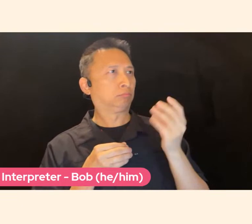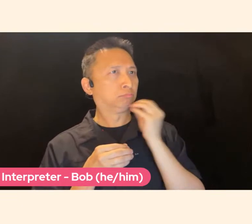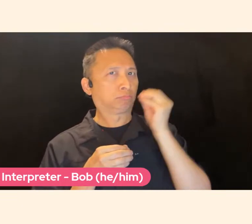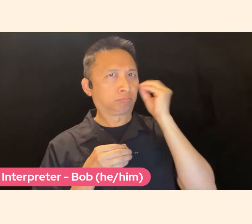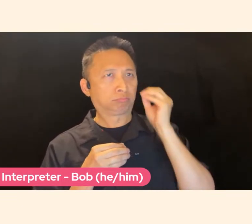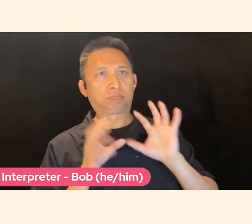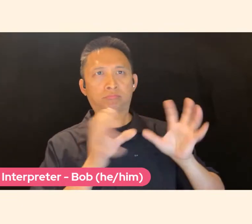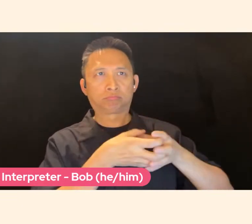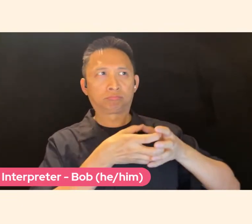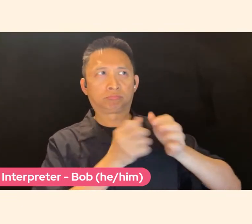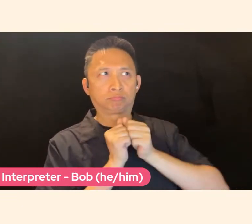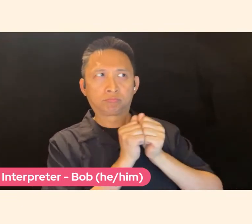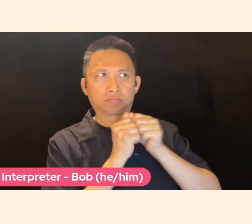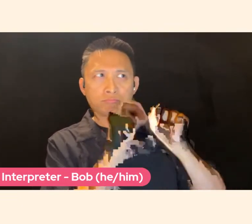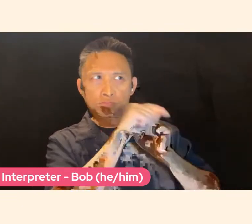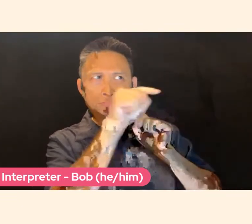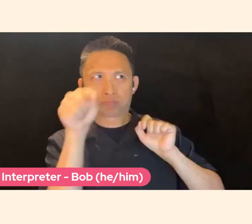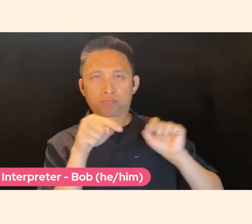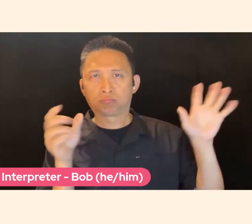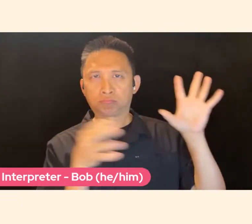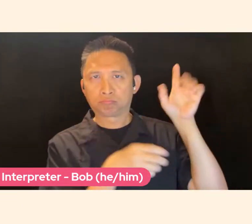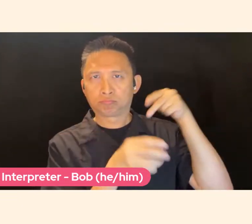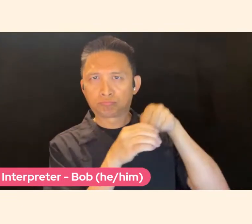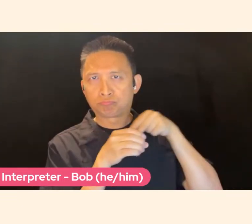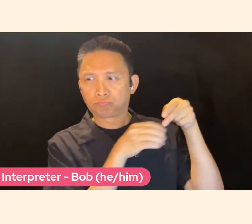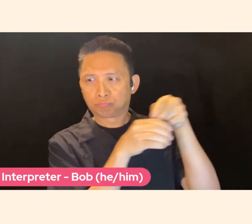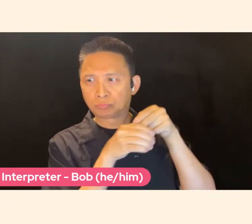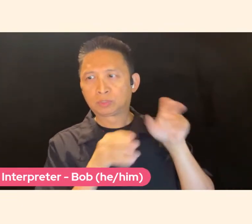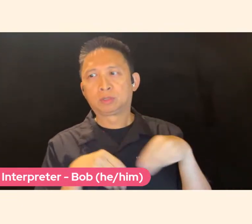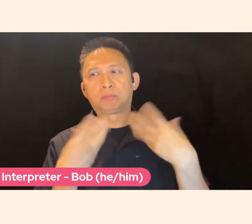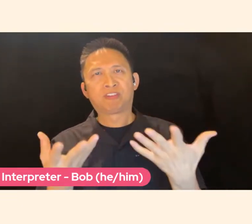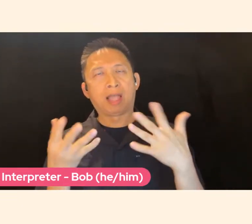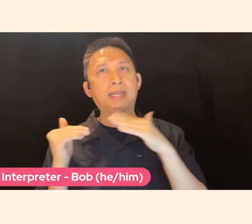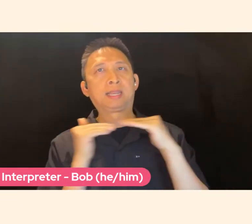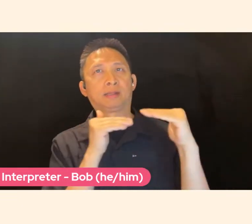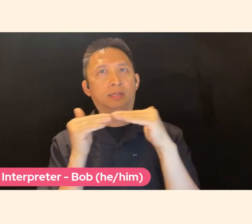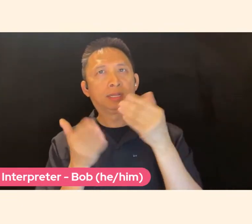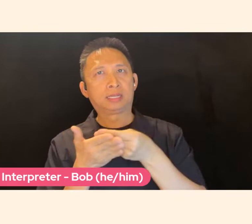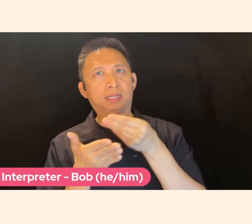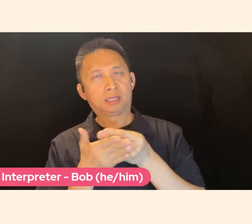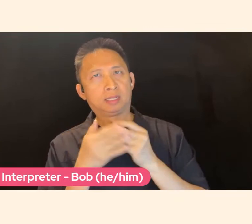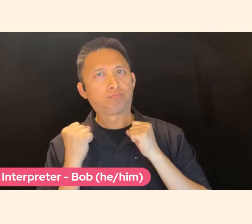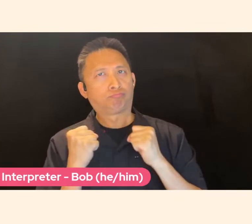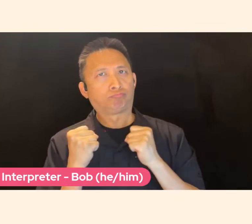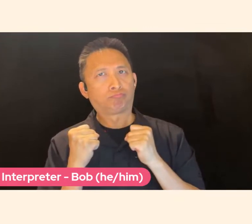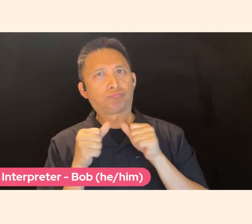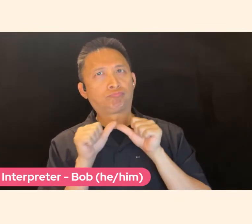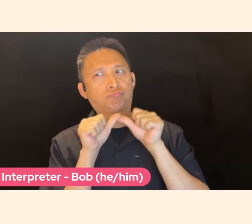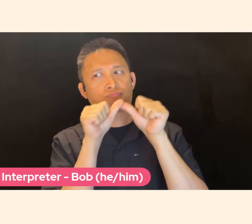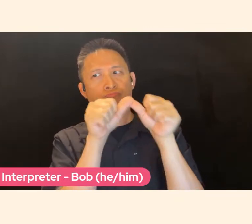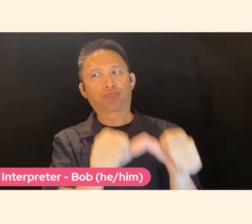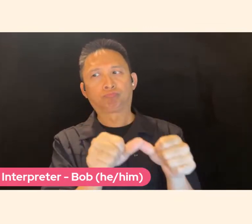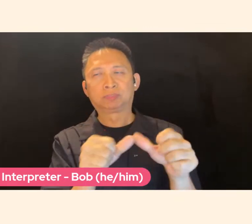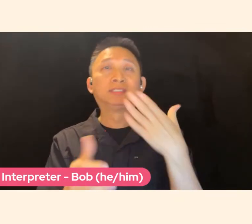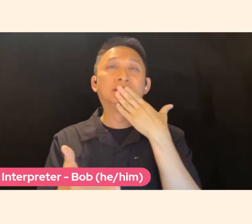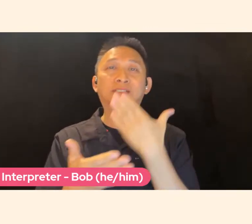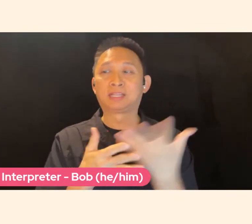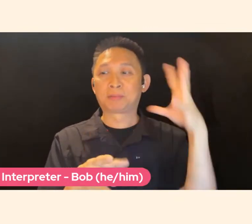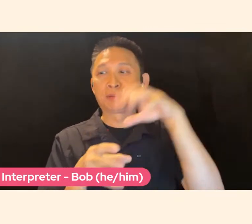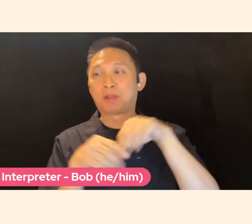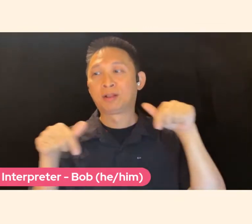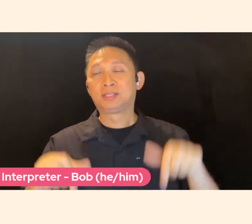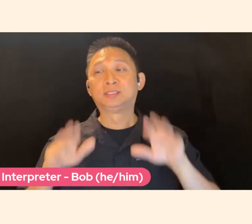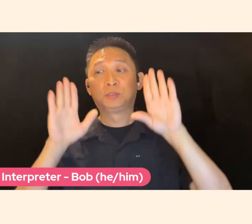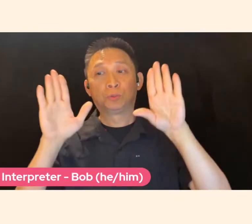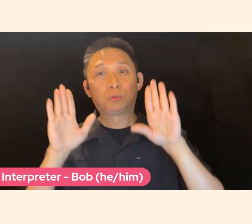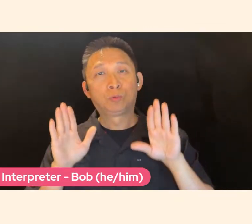age in place with both economic and social stability. Thank you for being a part of this vital conversation, and let's work together to make this